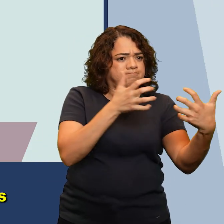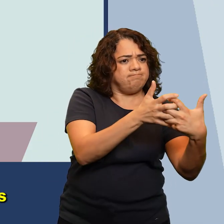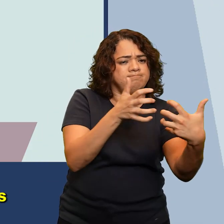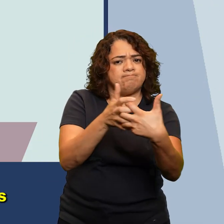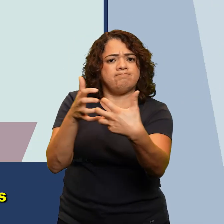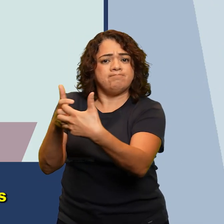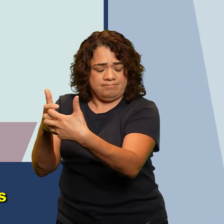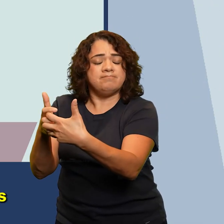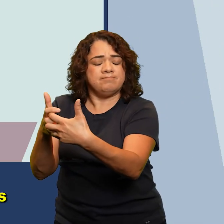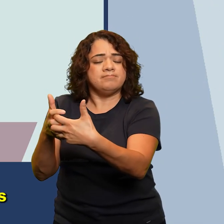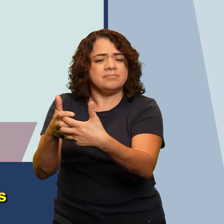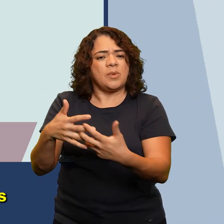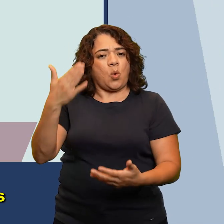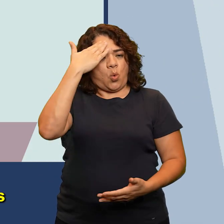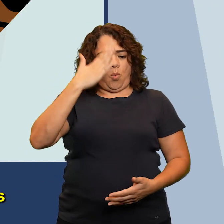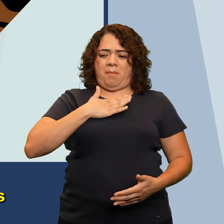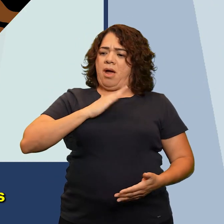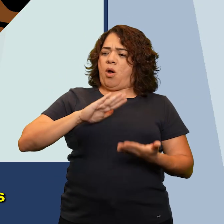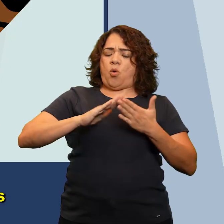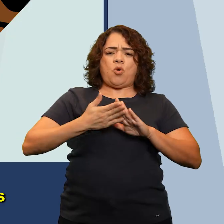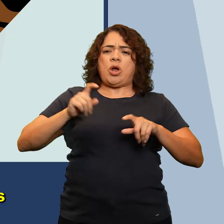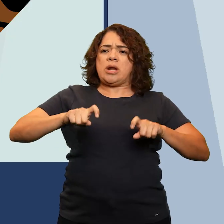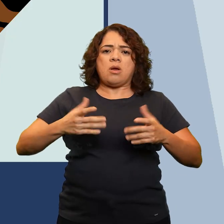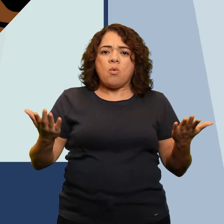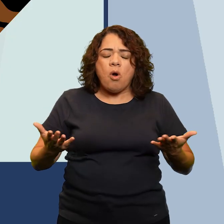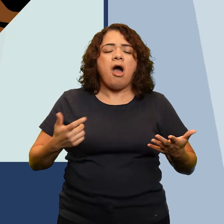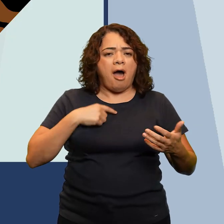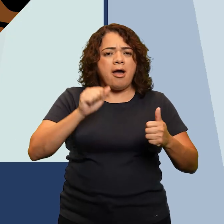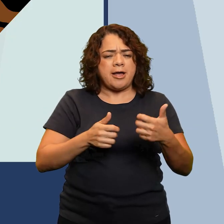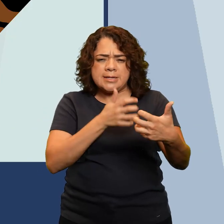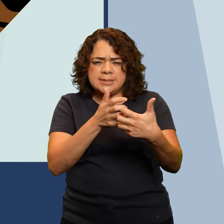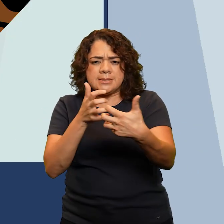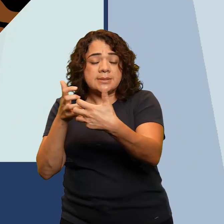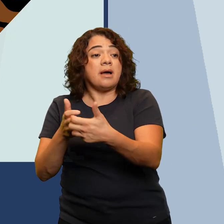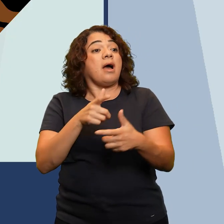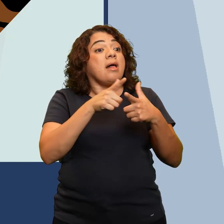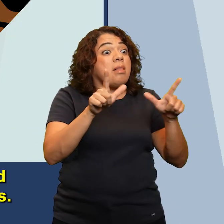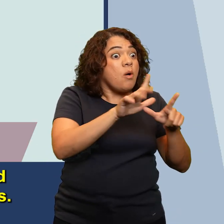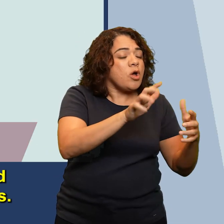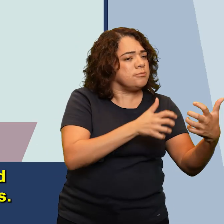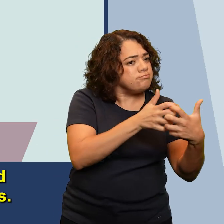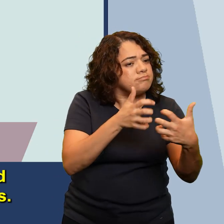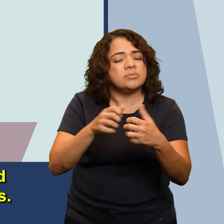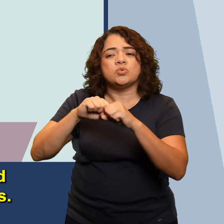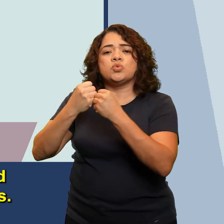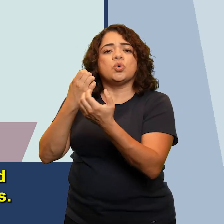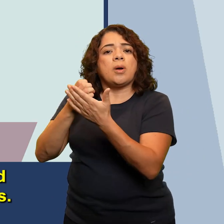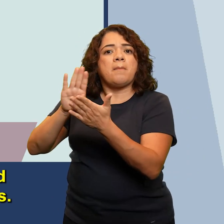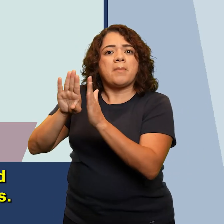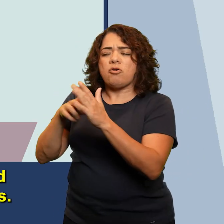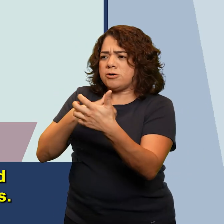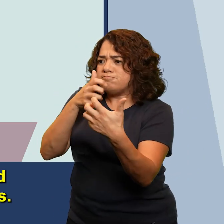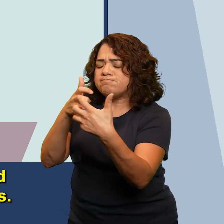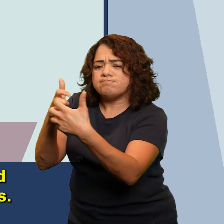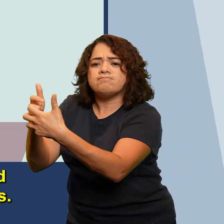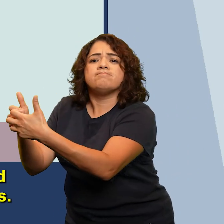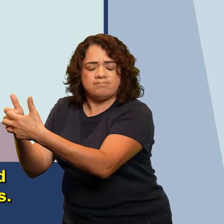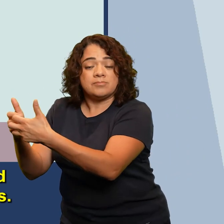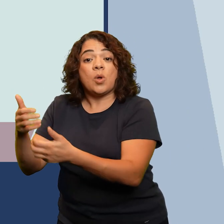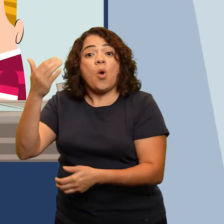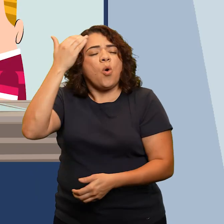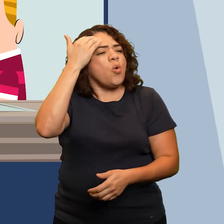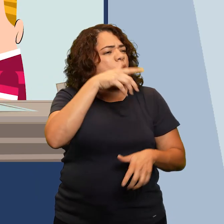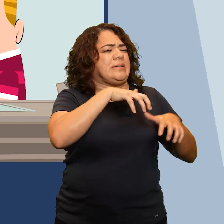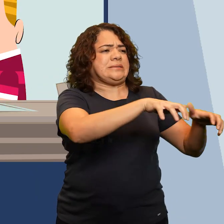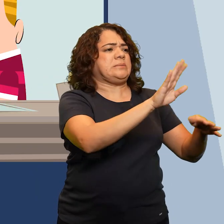services. Services provided by centers who know their communities and can tailor how to best serve people in their native languages and socioeconomic